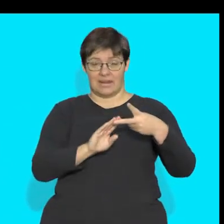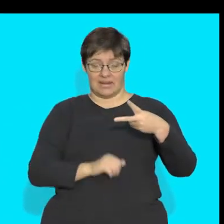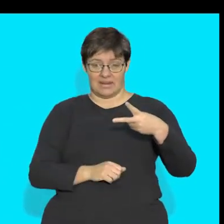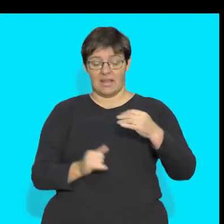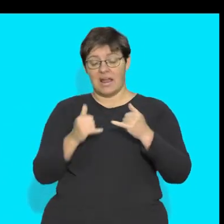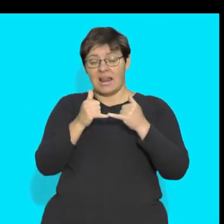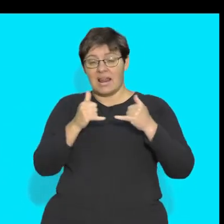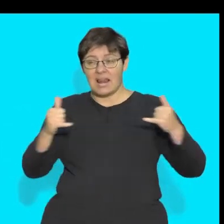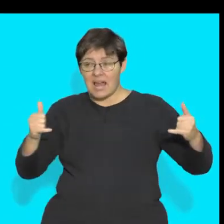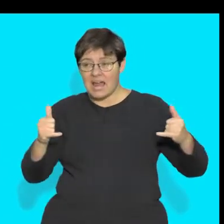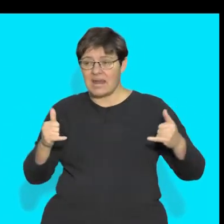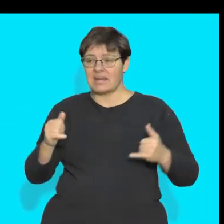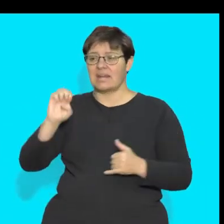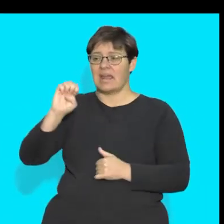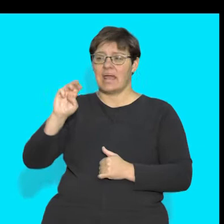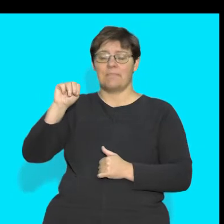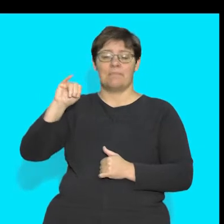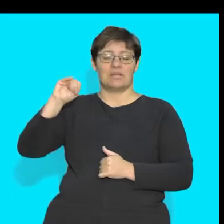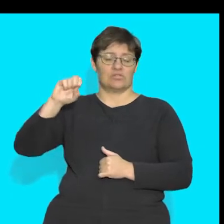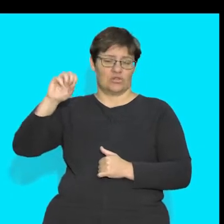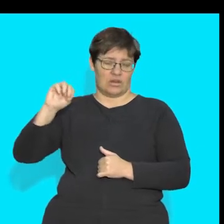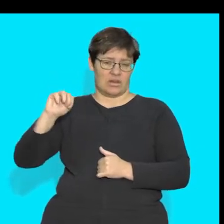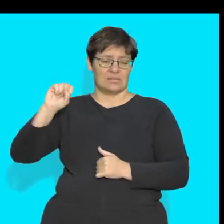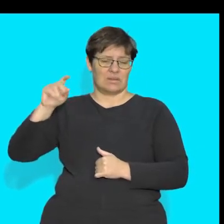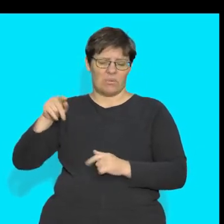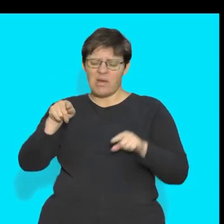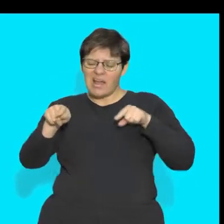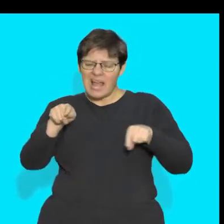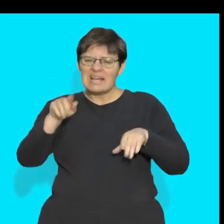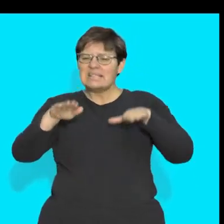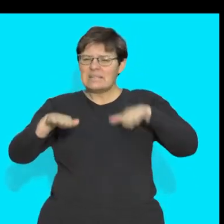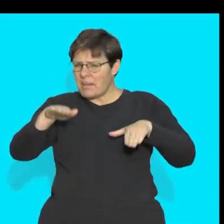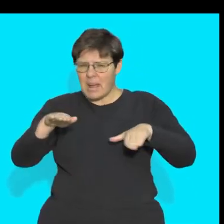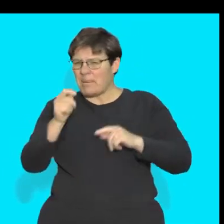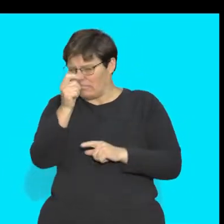line emission spectra. They're similar, but not quite.